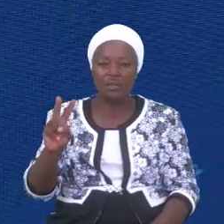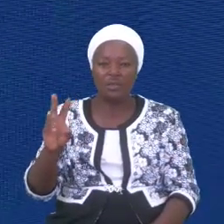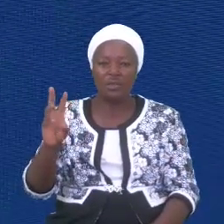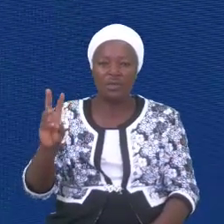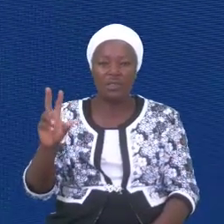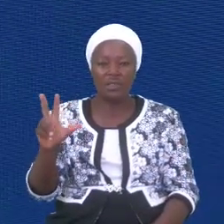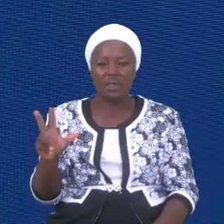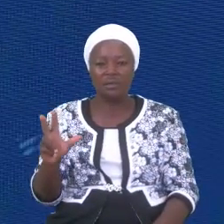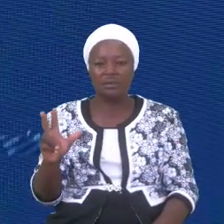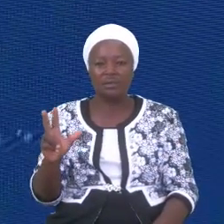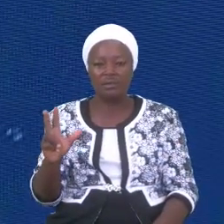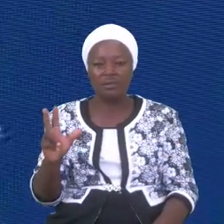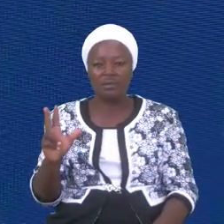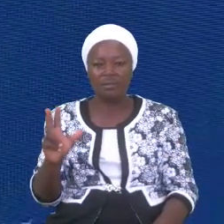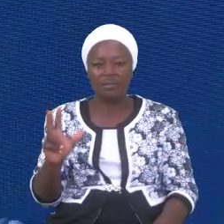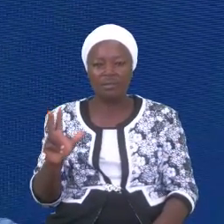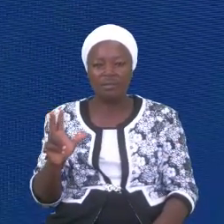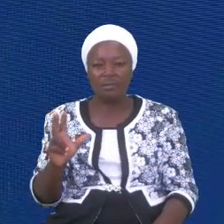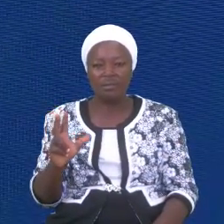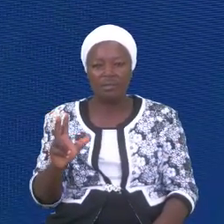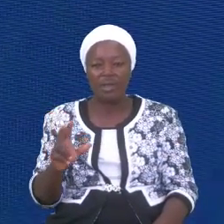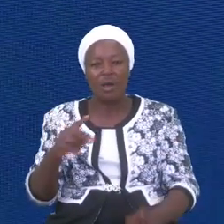+234 915 449263.